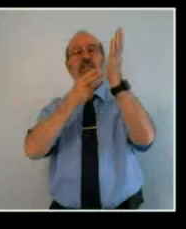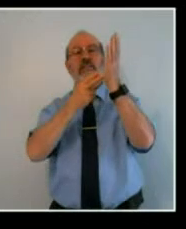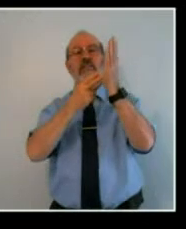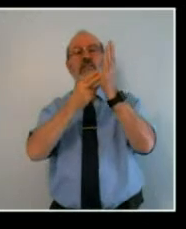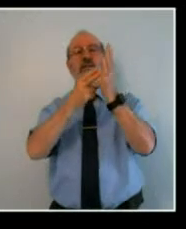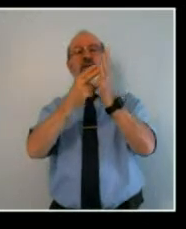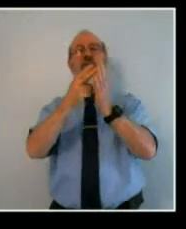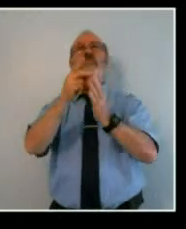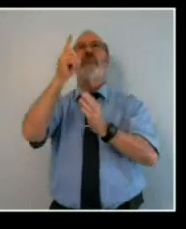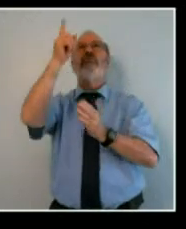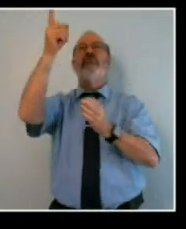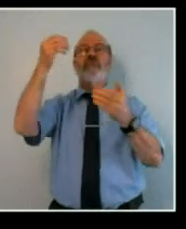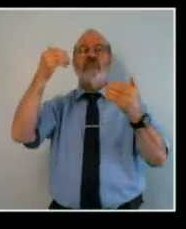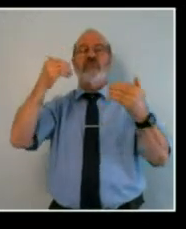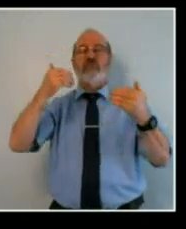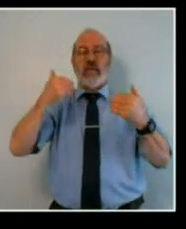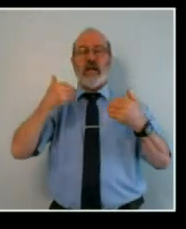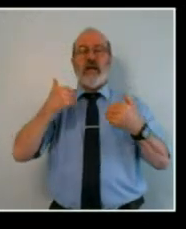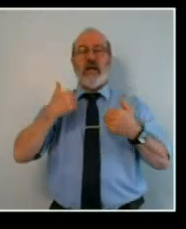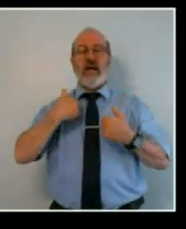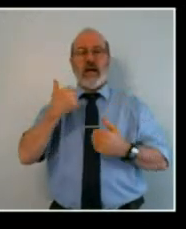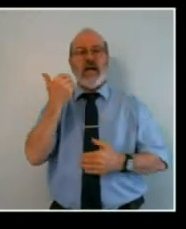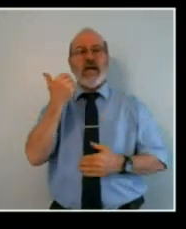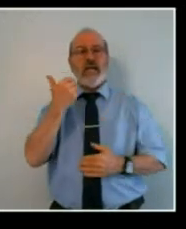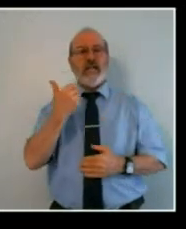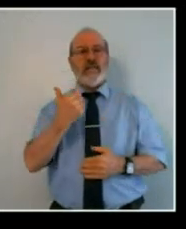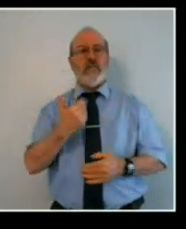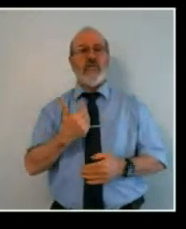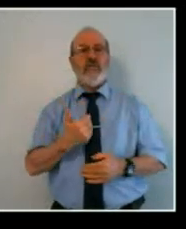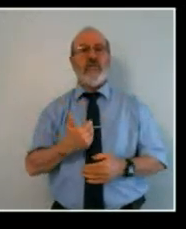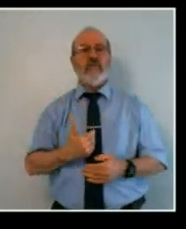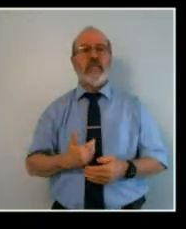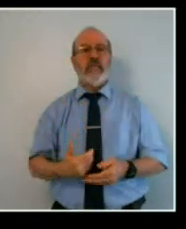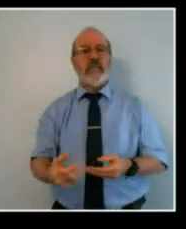glimpses of truth thou hast for me.